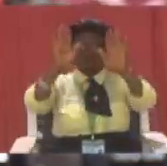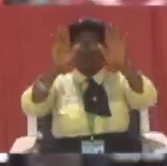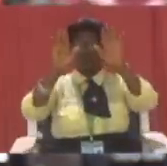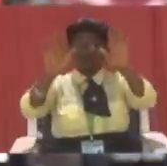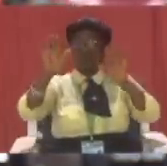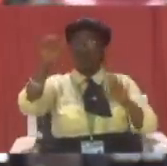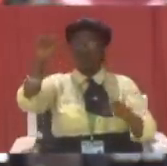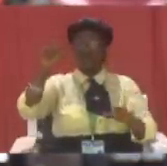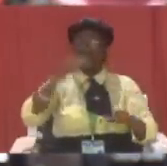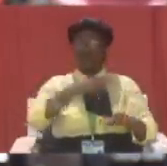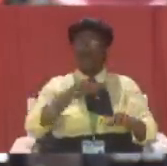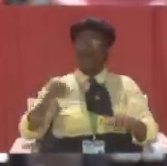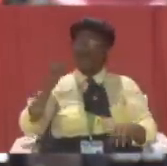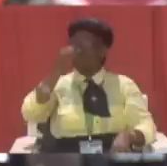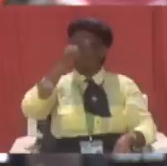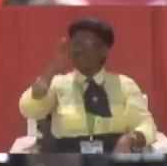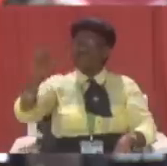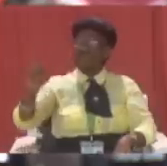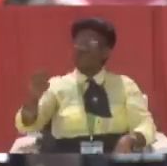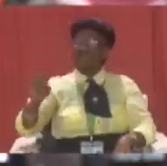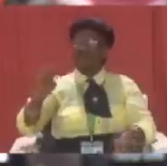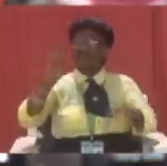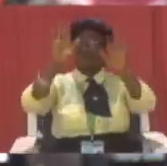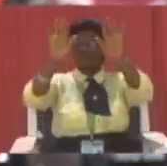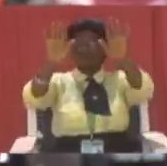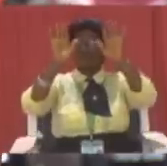and evil wonders.